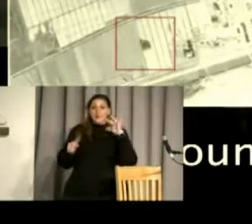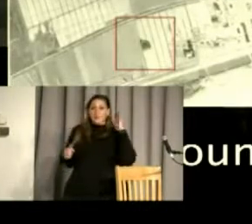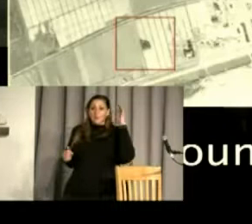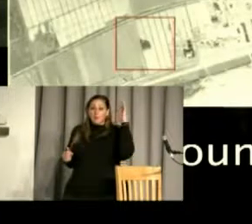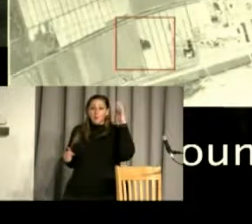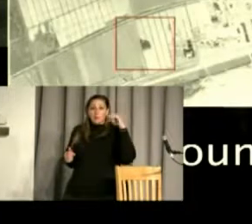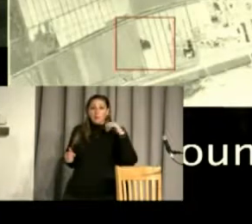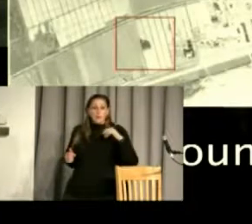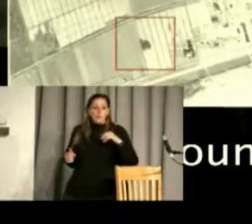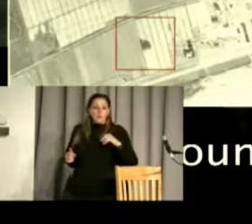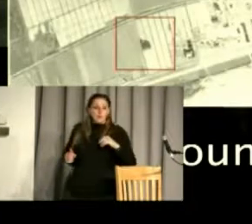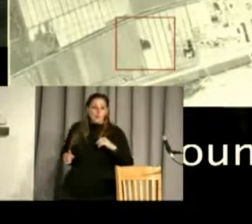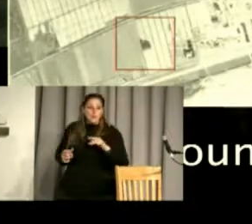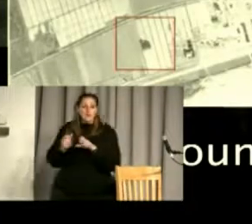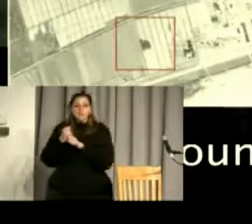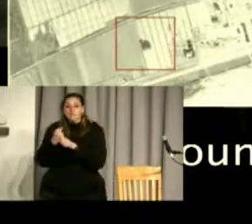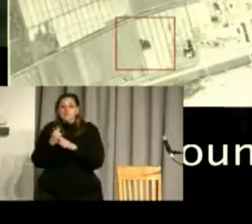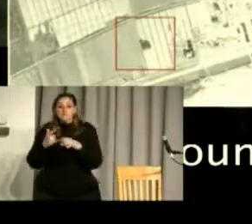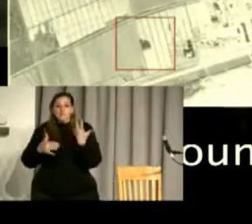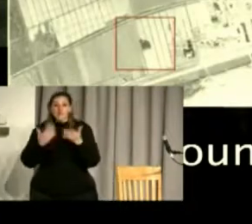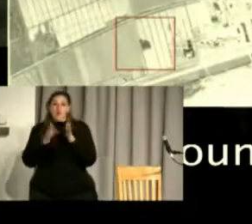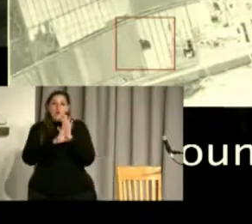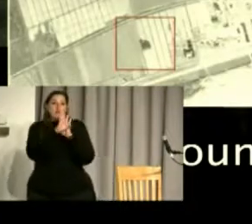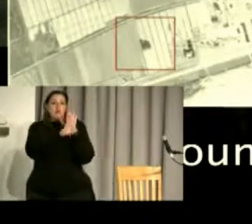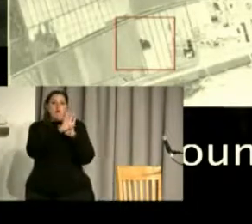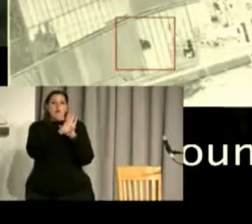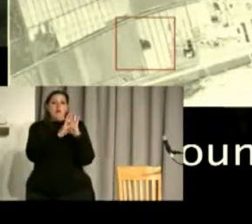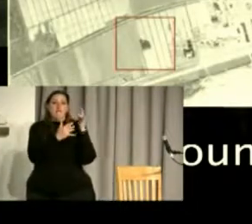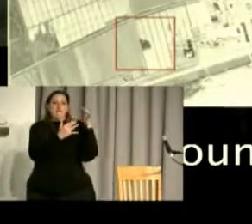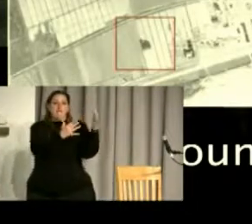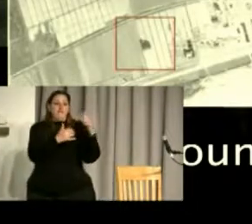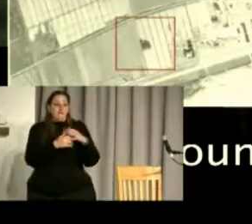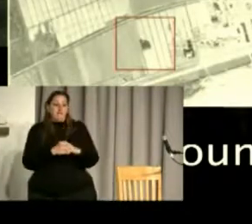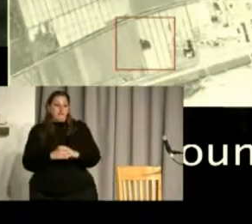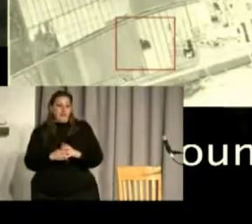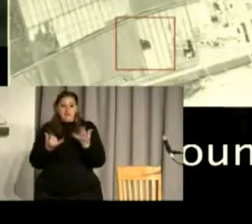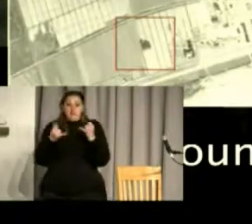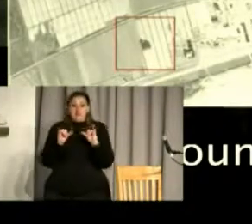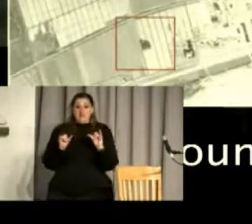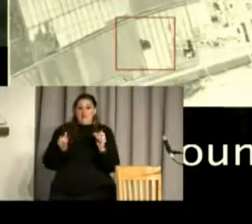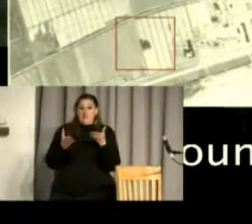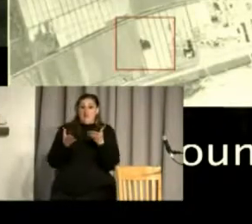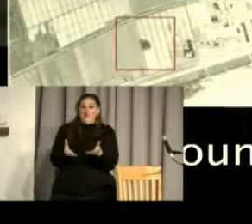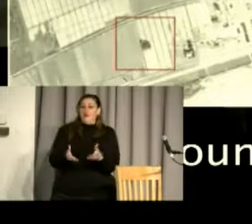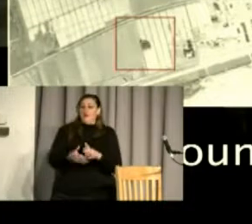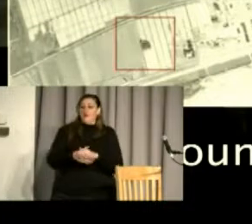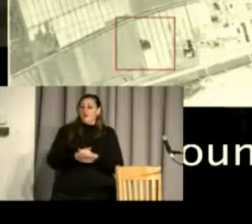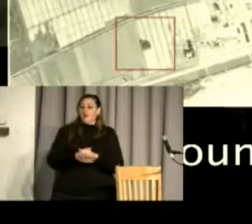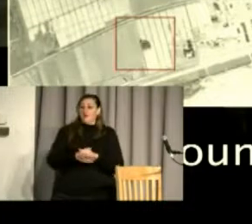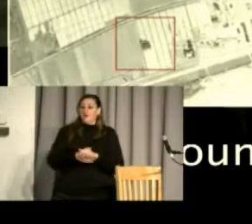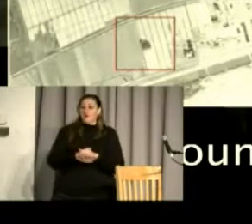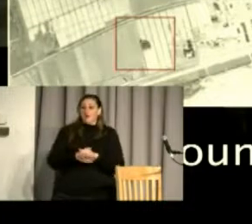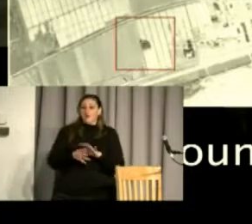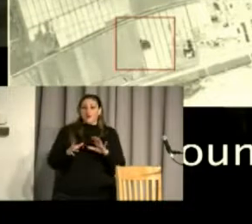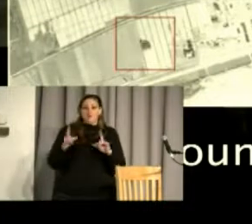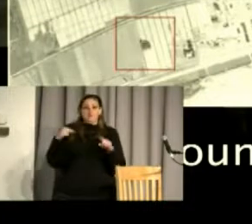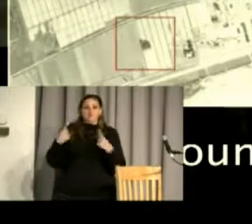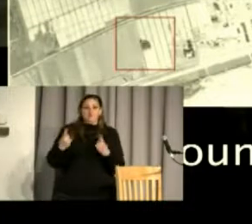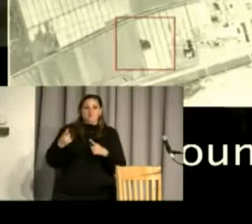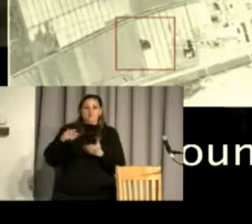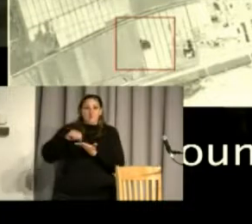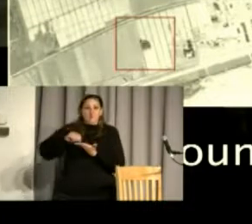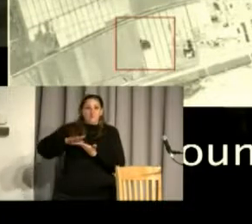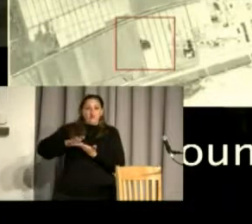would reproduce, and are present in the topographical record in